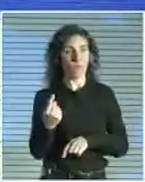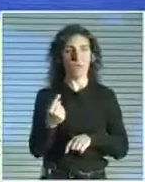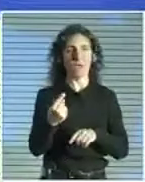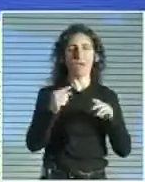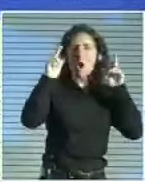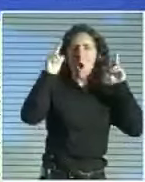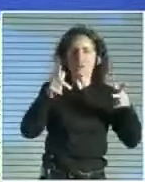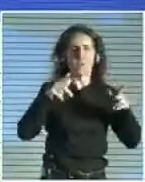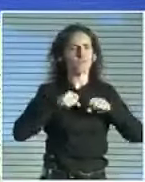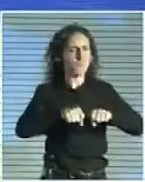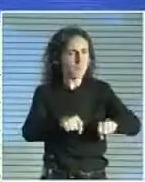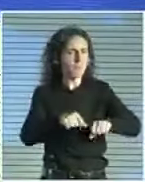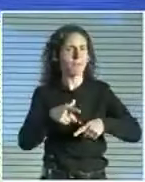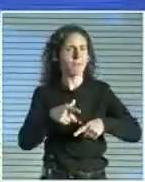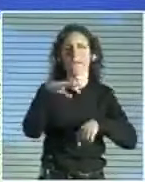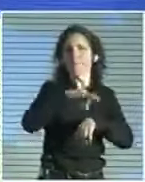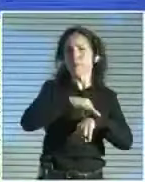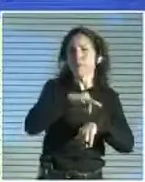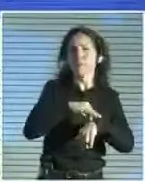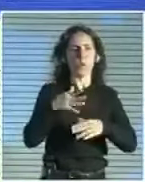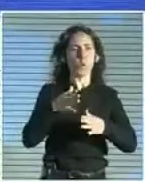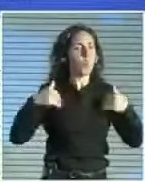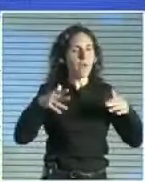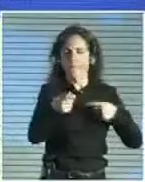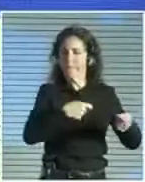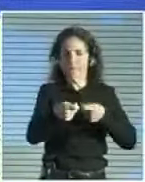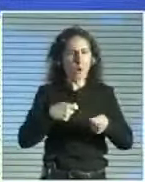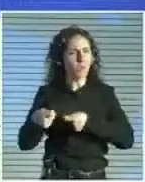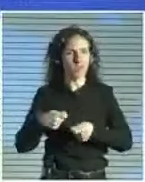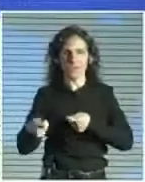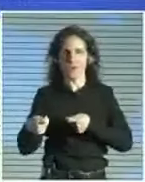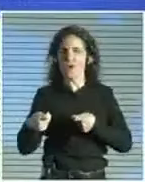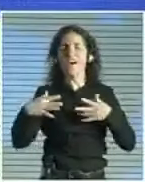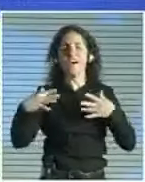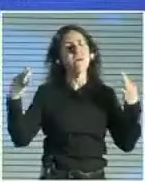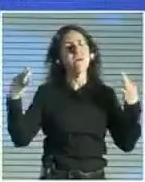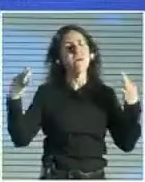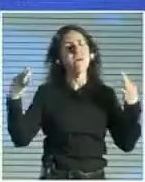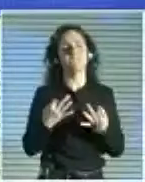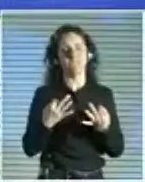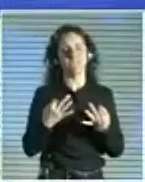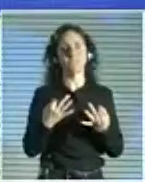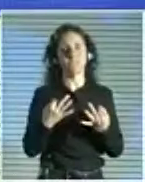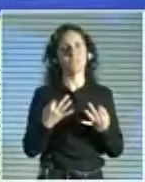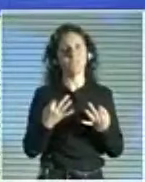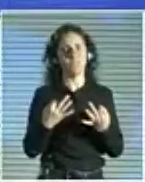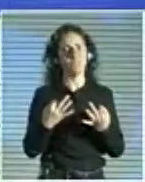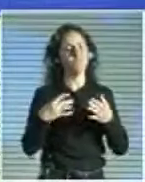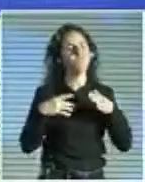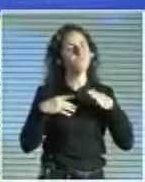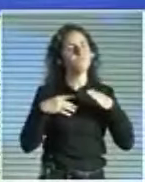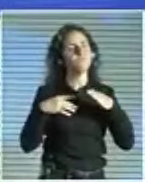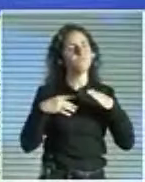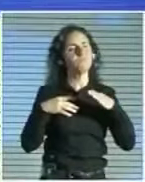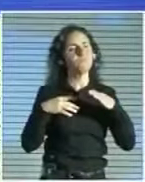to be part in a destination management organization. So they are part in it, they pay for it, and so they can decide with